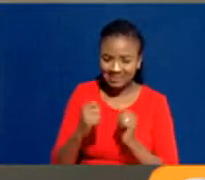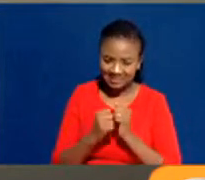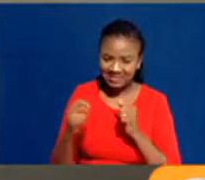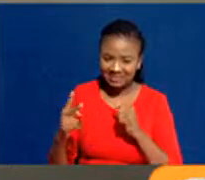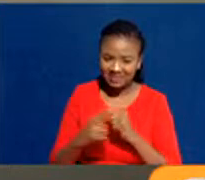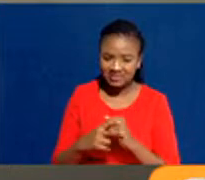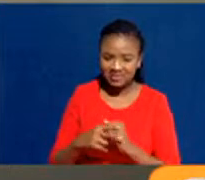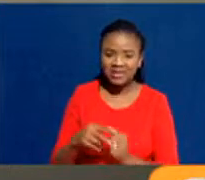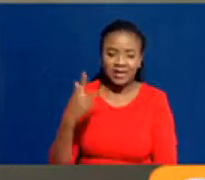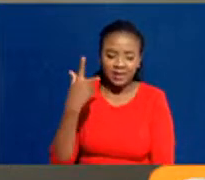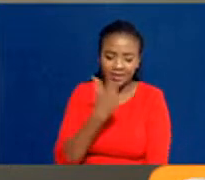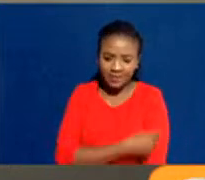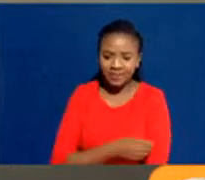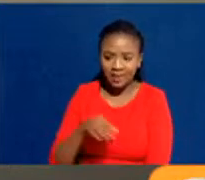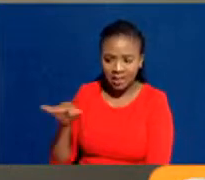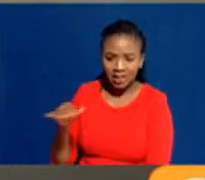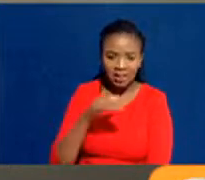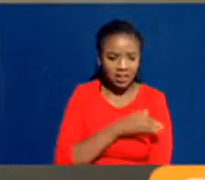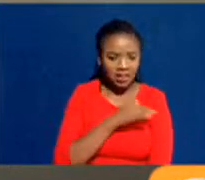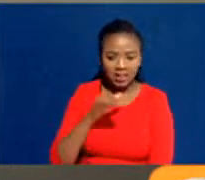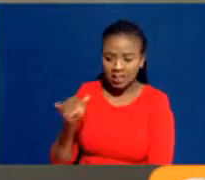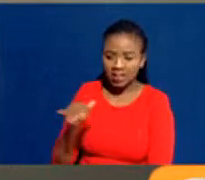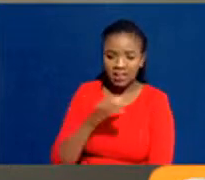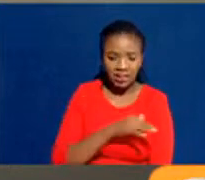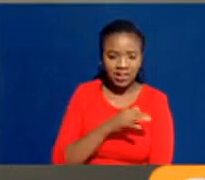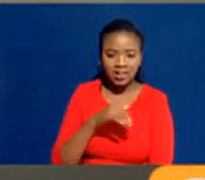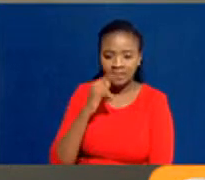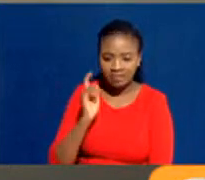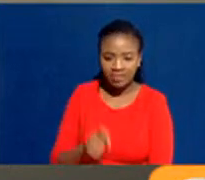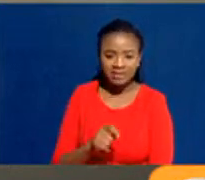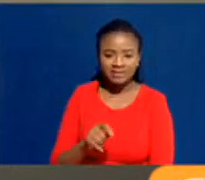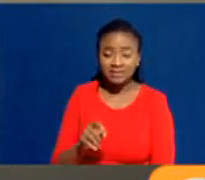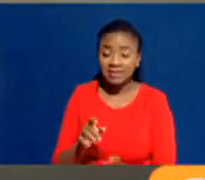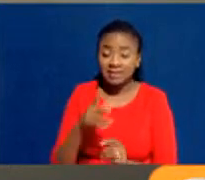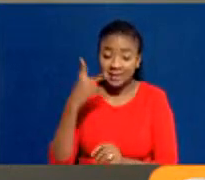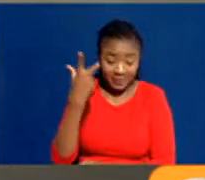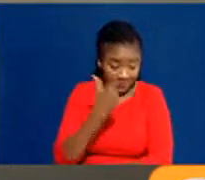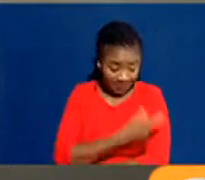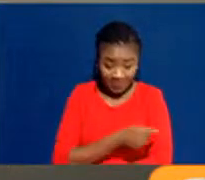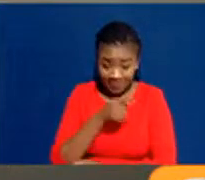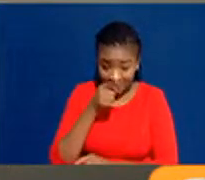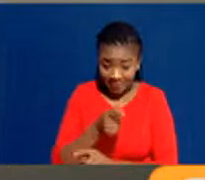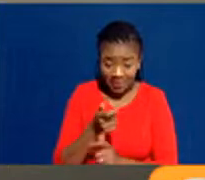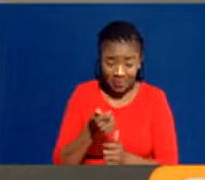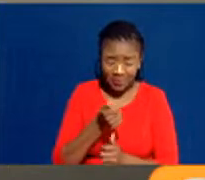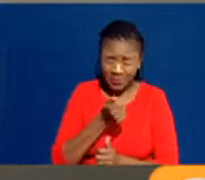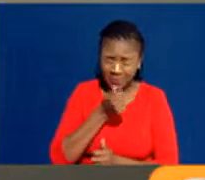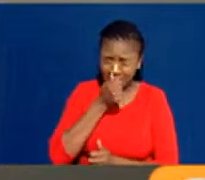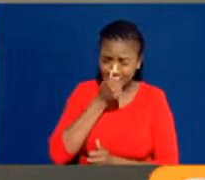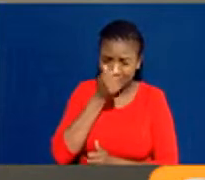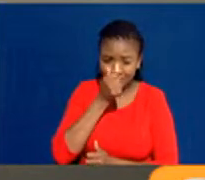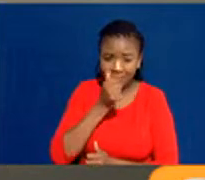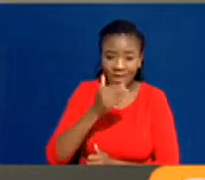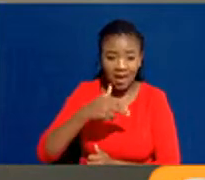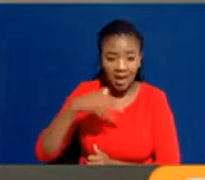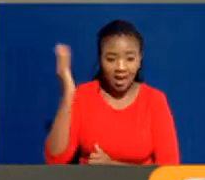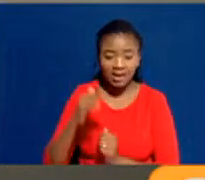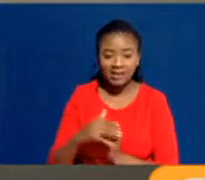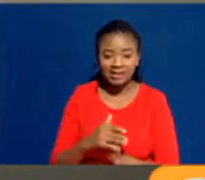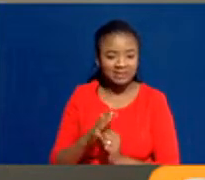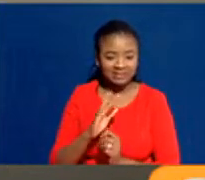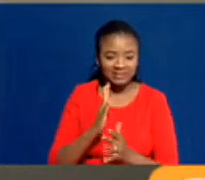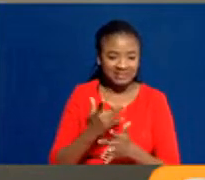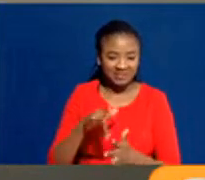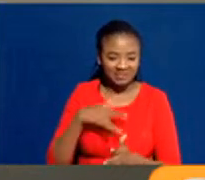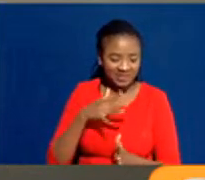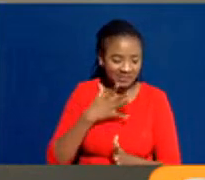plan. The method of administration of the drug and the pain associated with it has in some instances discouraged patients